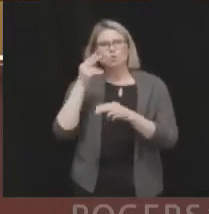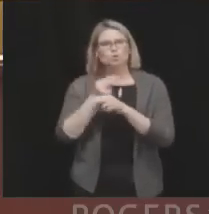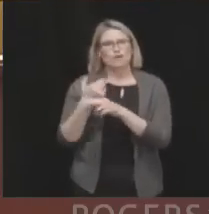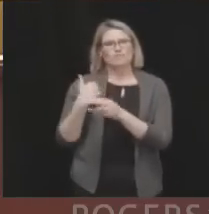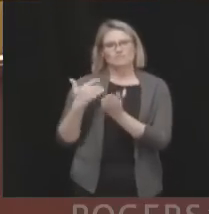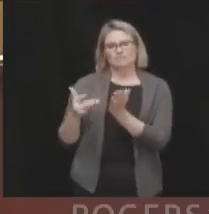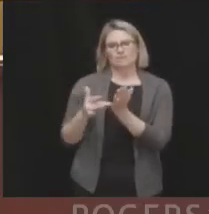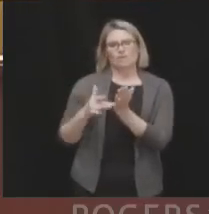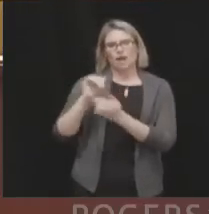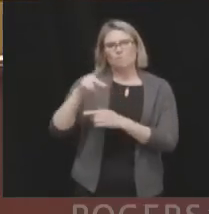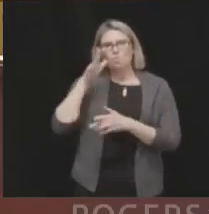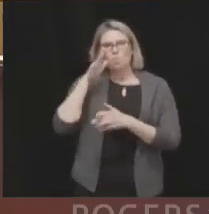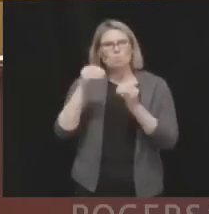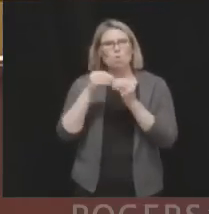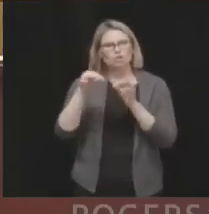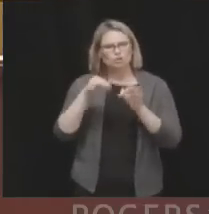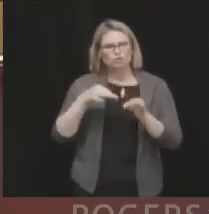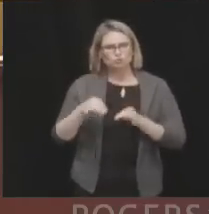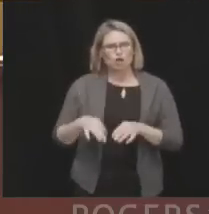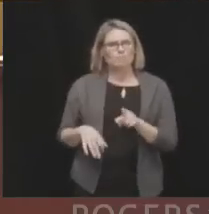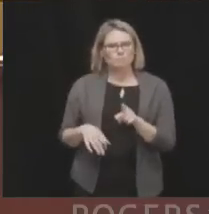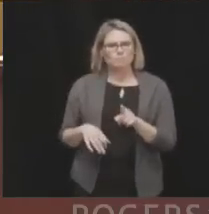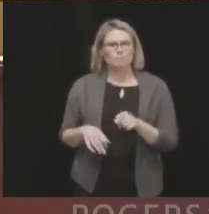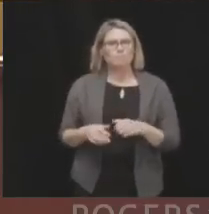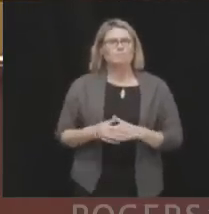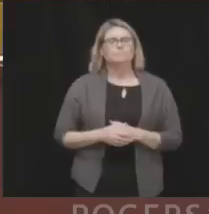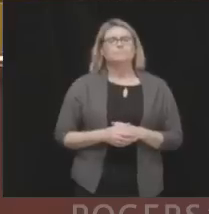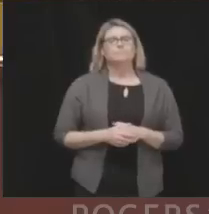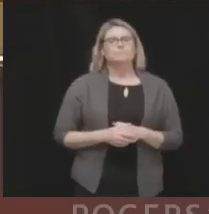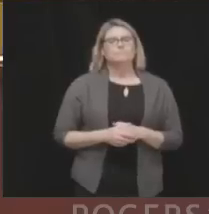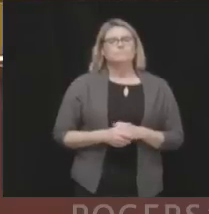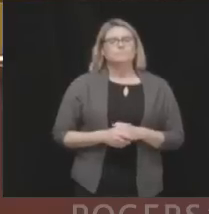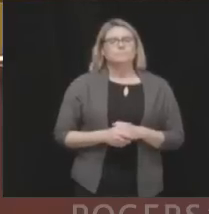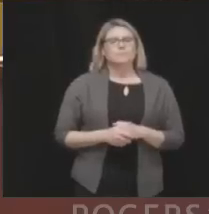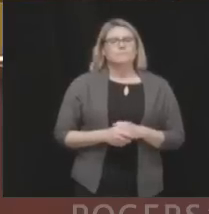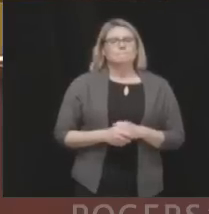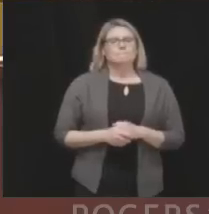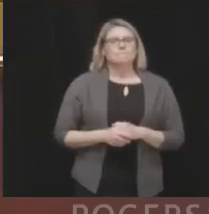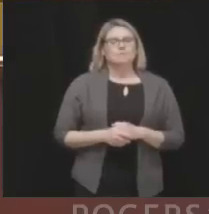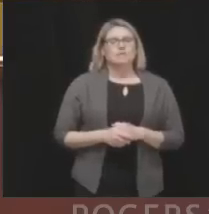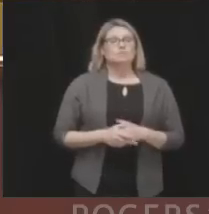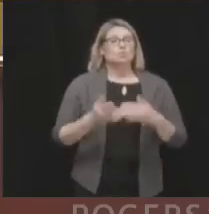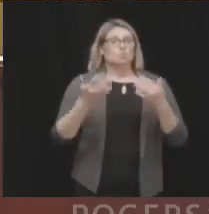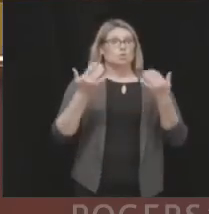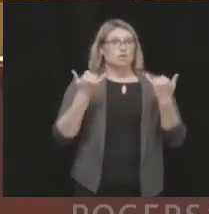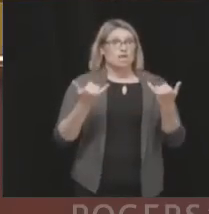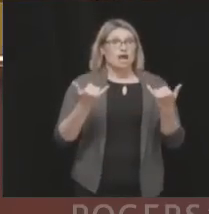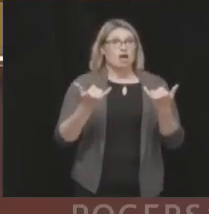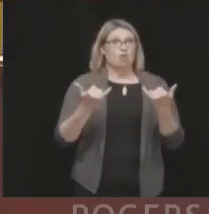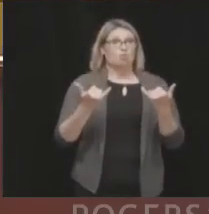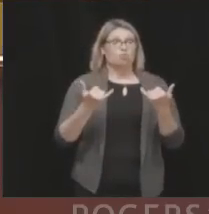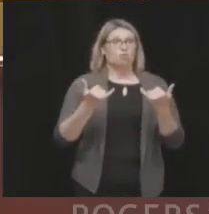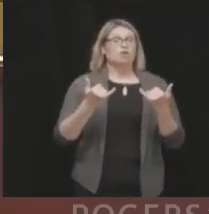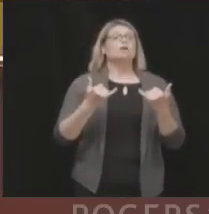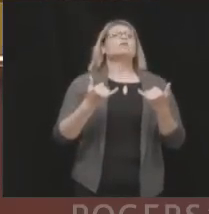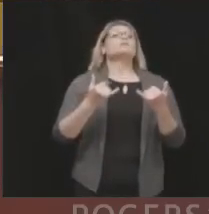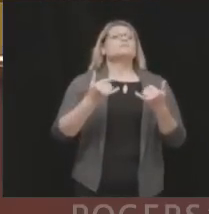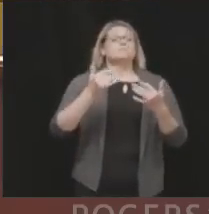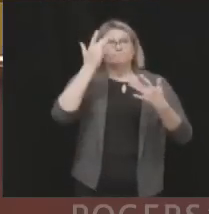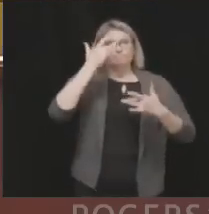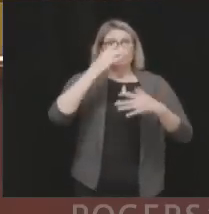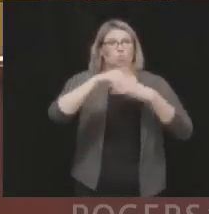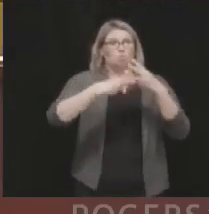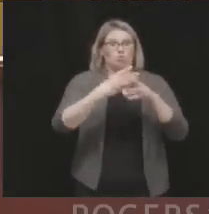testing criteria have changed and evolved. And as we have progressed, we are now at the point where we're at